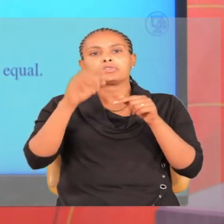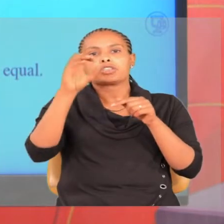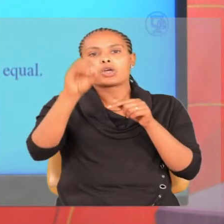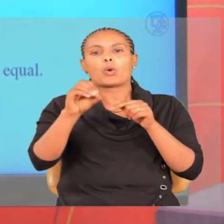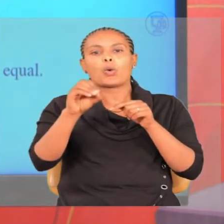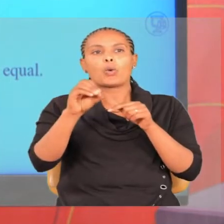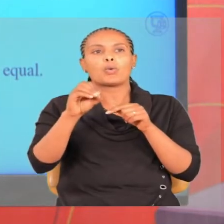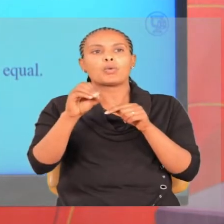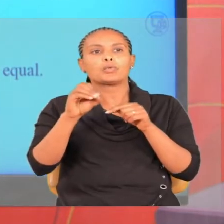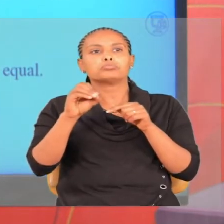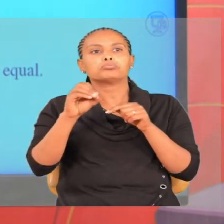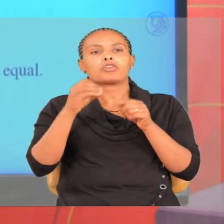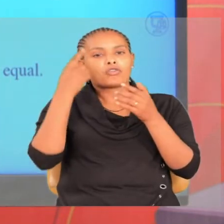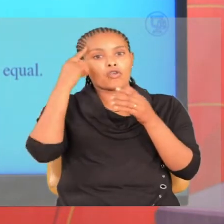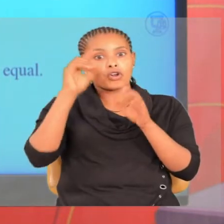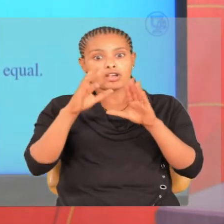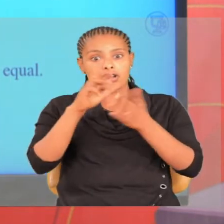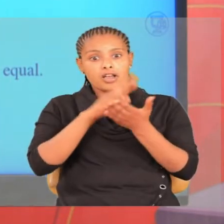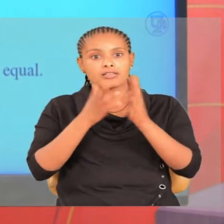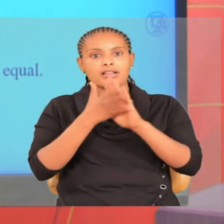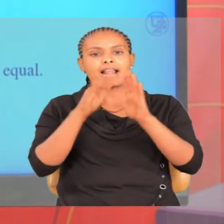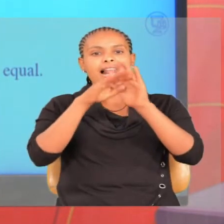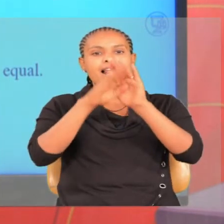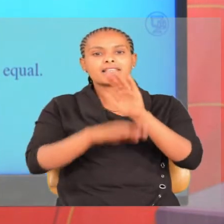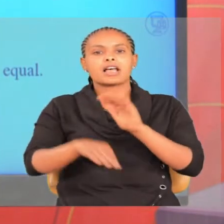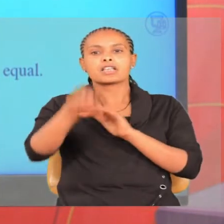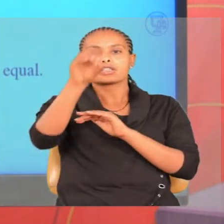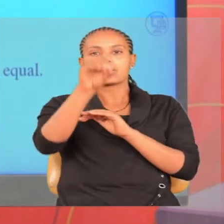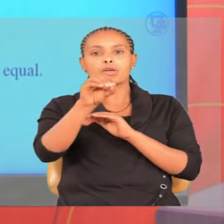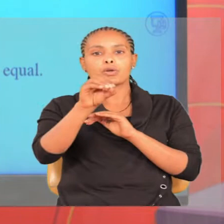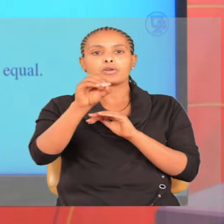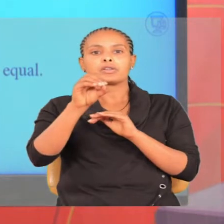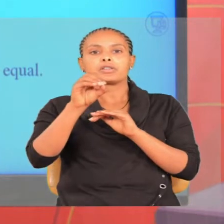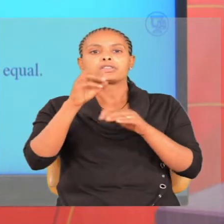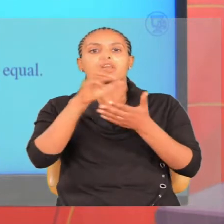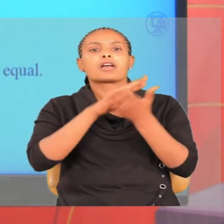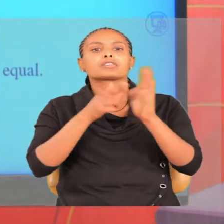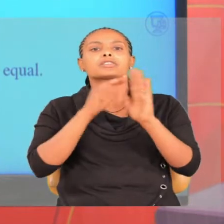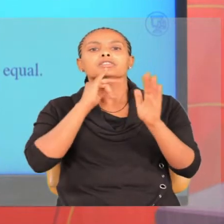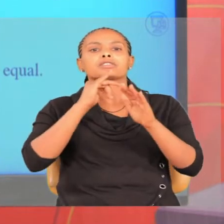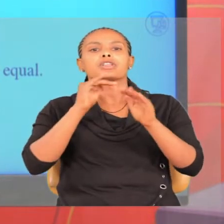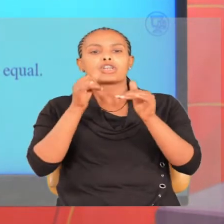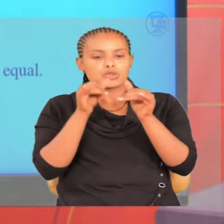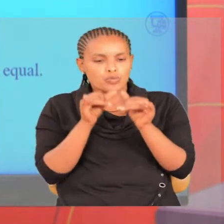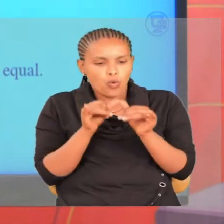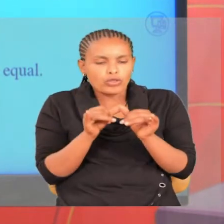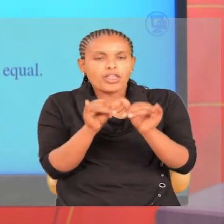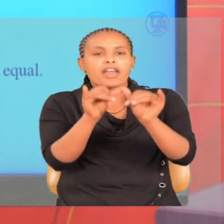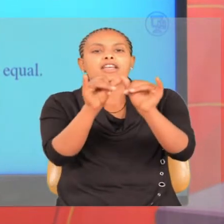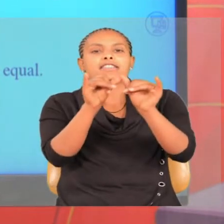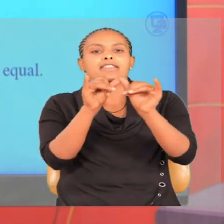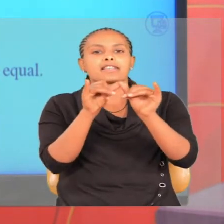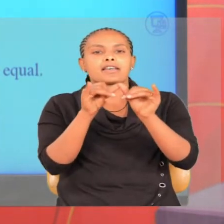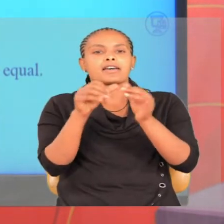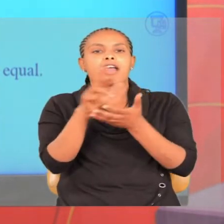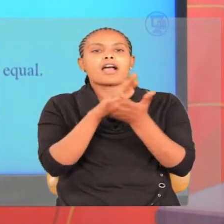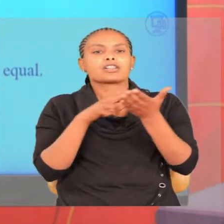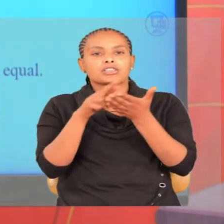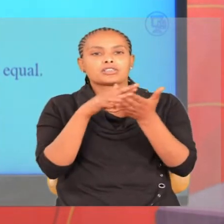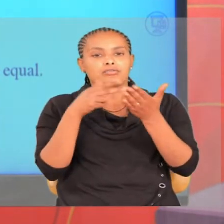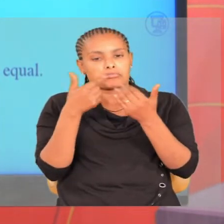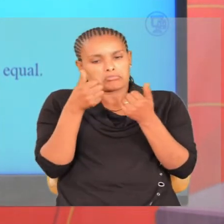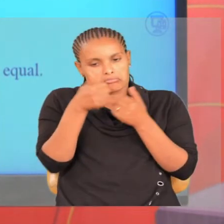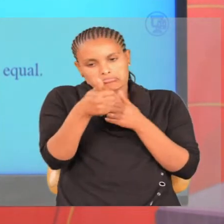energy change for a reaction is less than 0, then the reaction is spontaneous reaction, proceed by